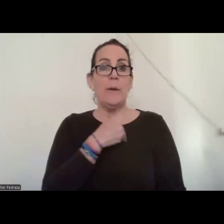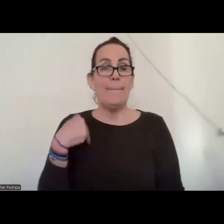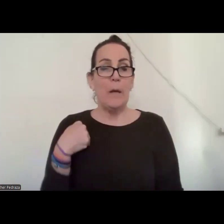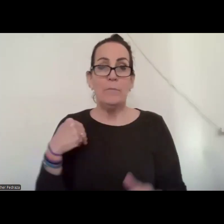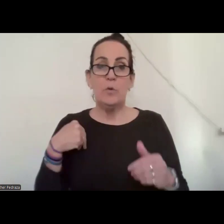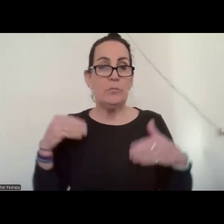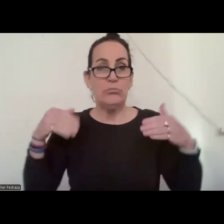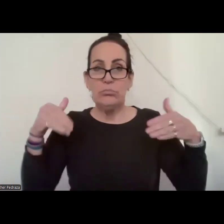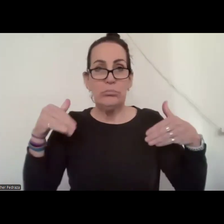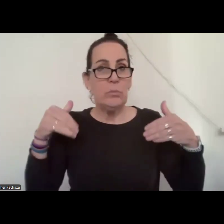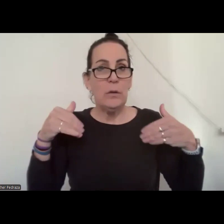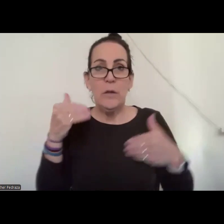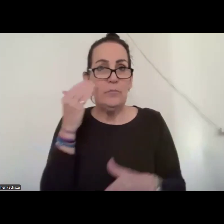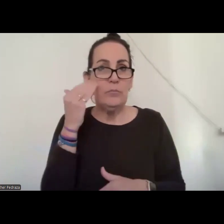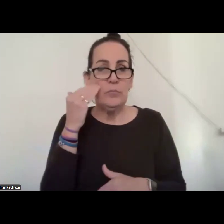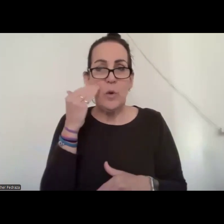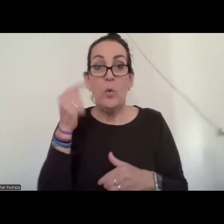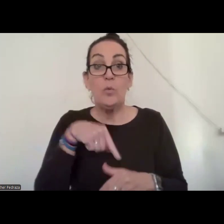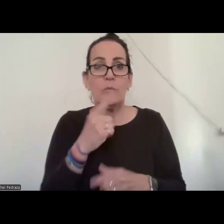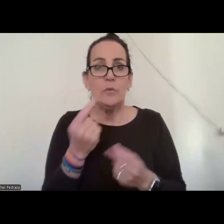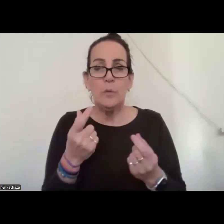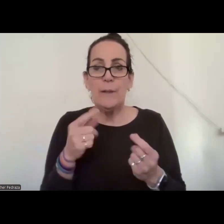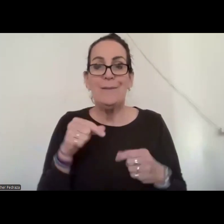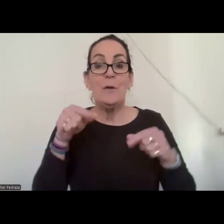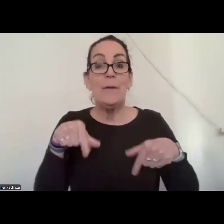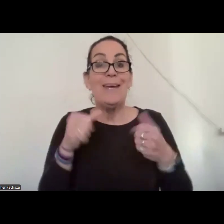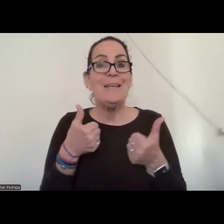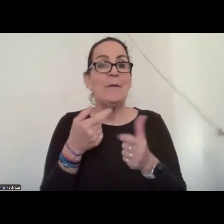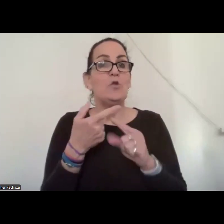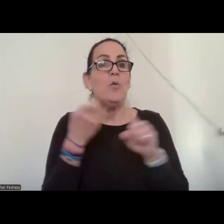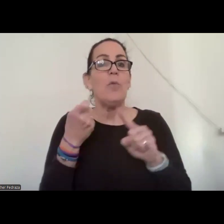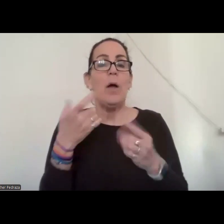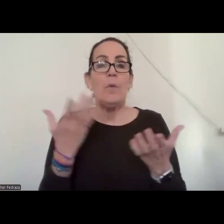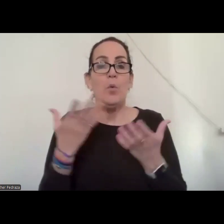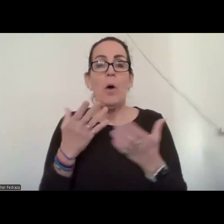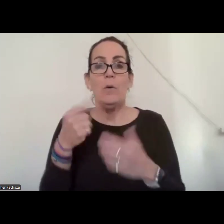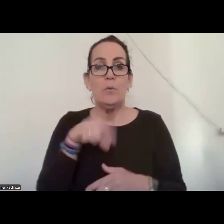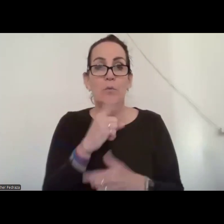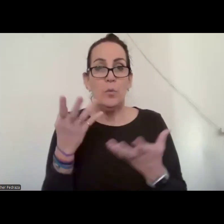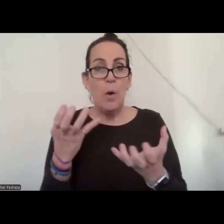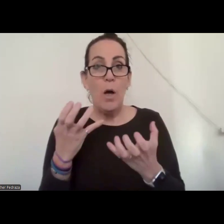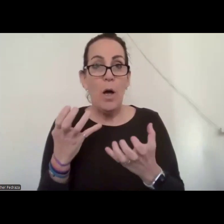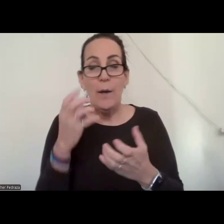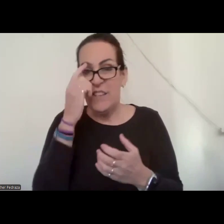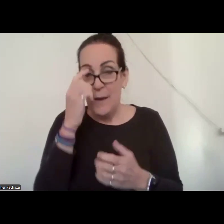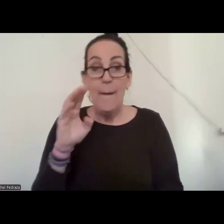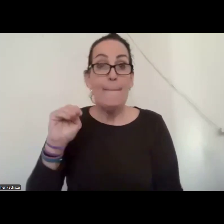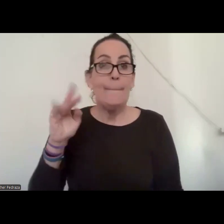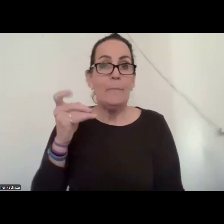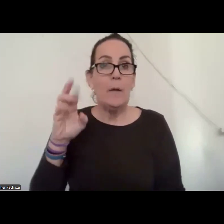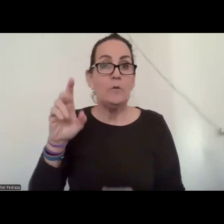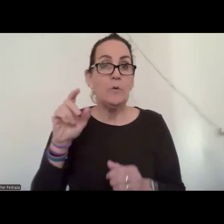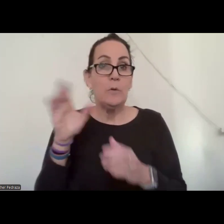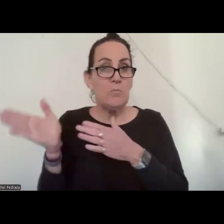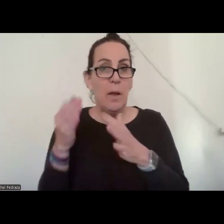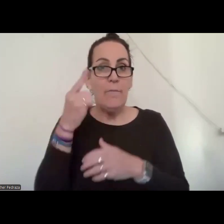familiar with this effort really stemmed from a desire to see that the Master Plan for Aging is